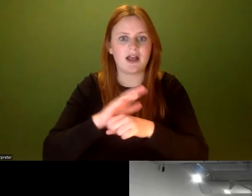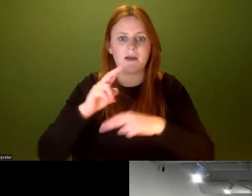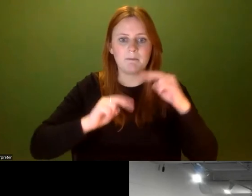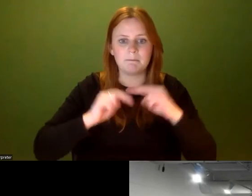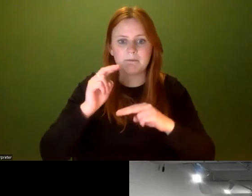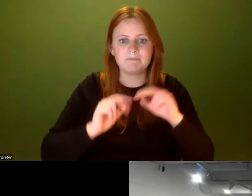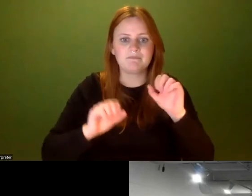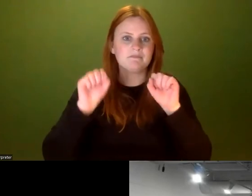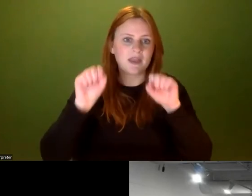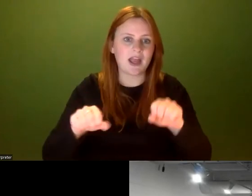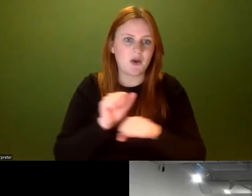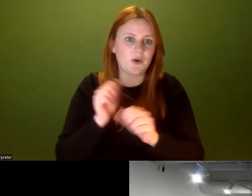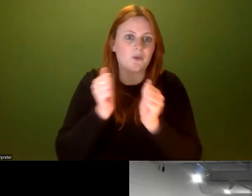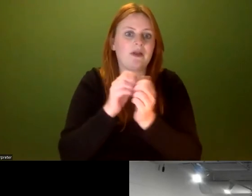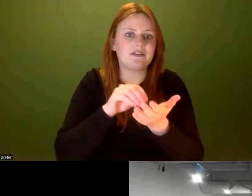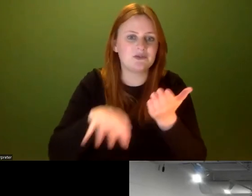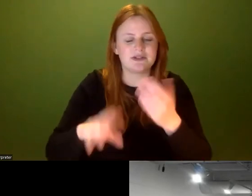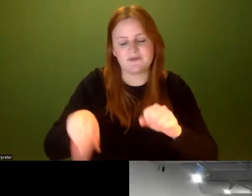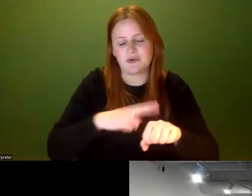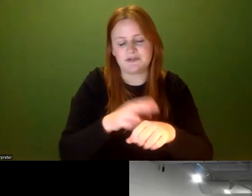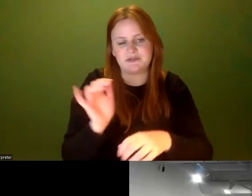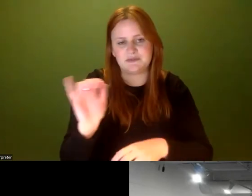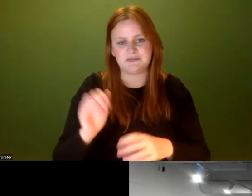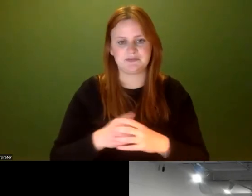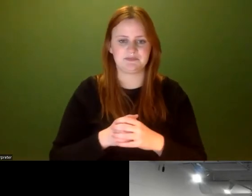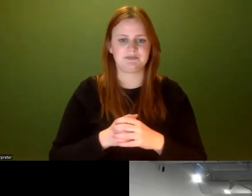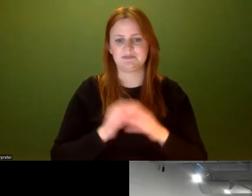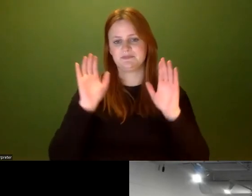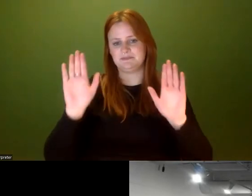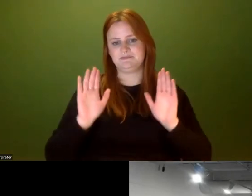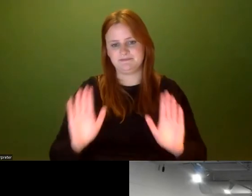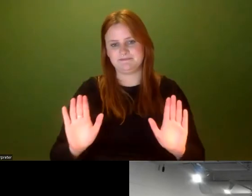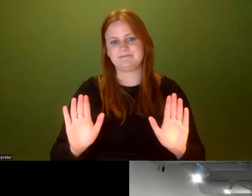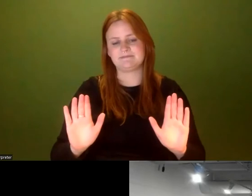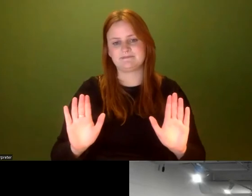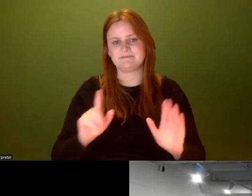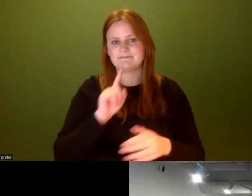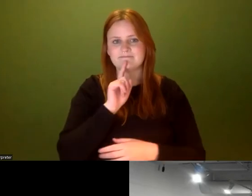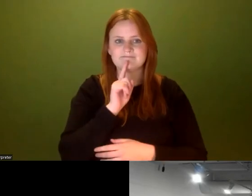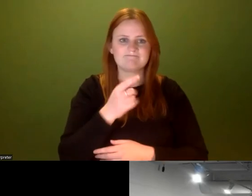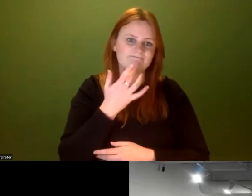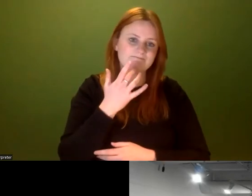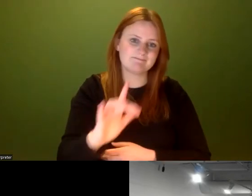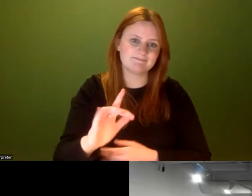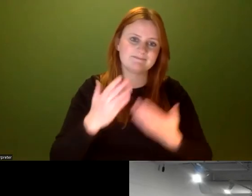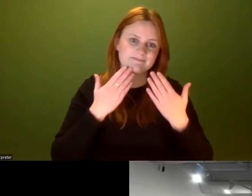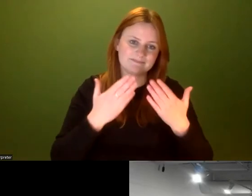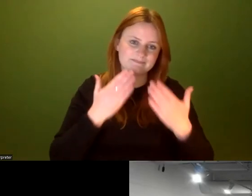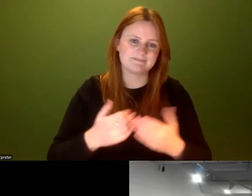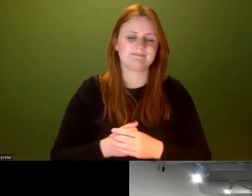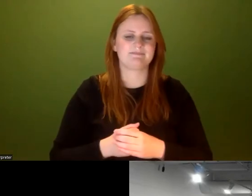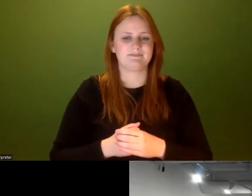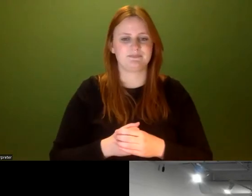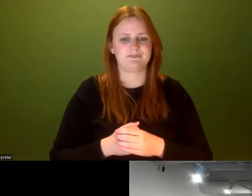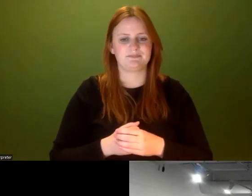with the students, of course, is wonderful, and I am grateful. So.